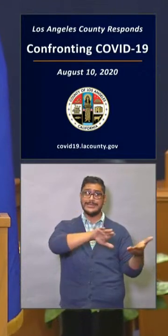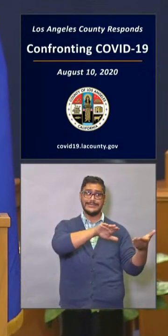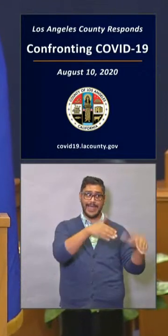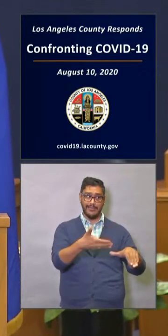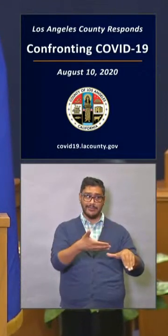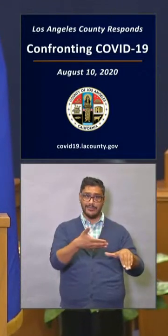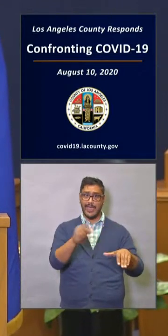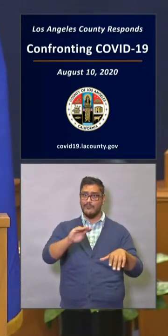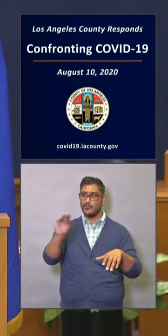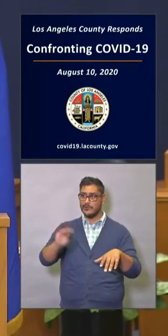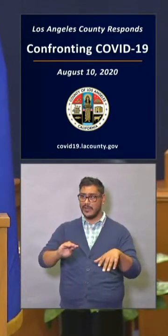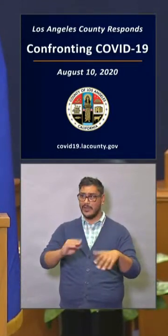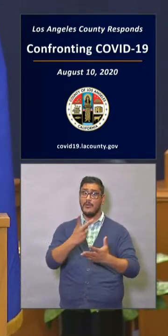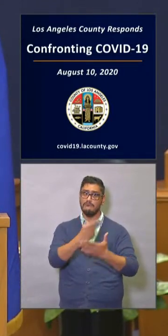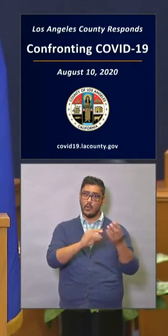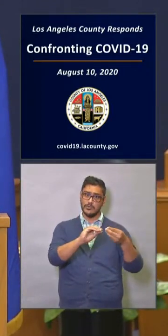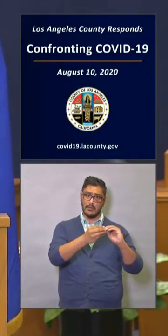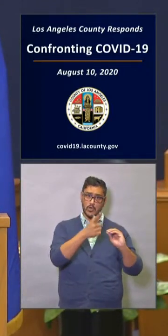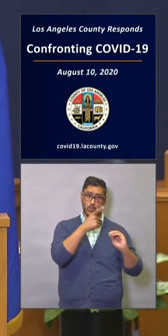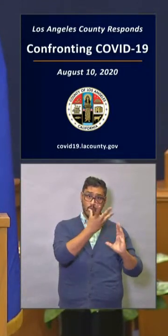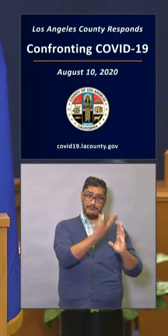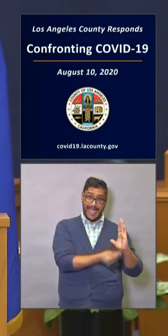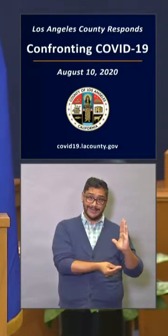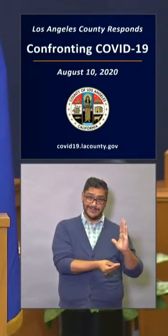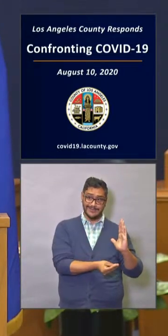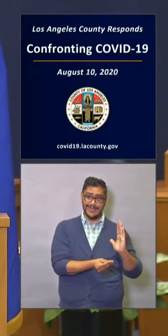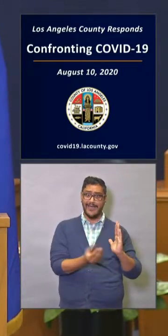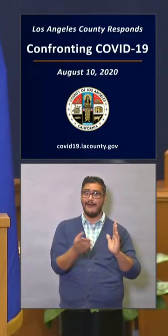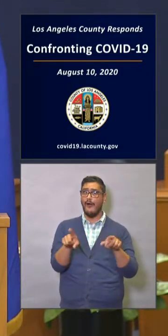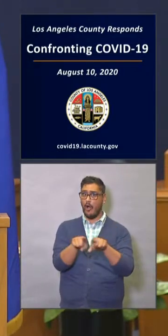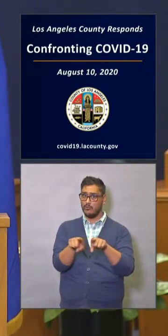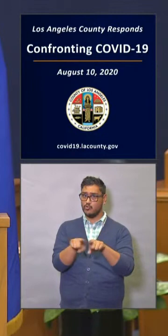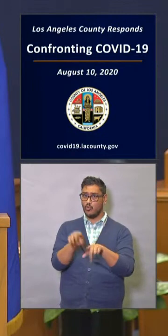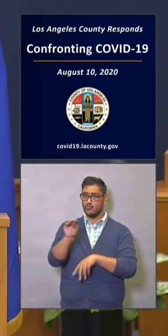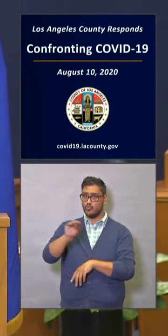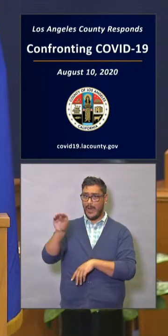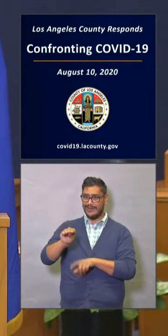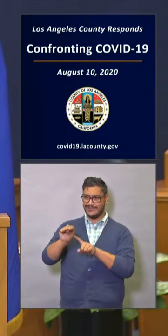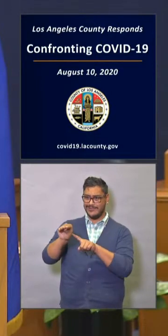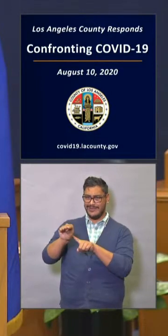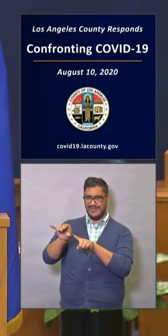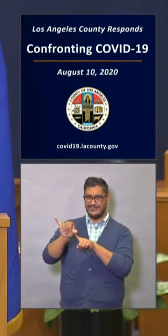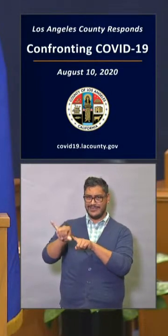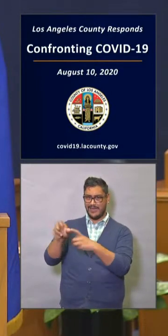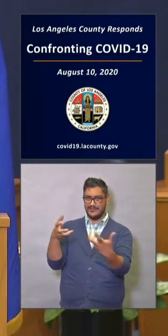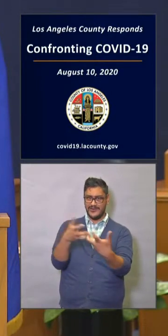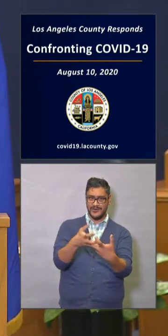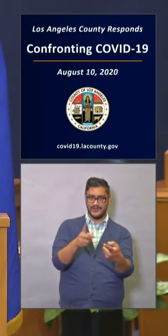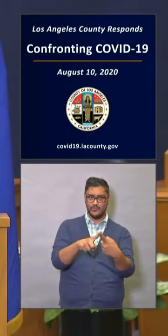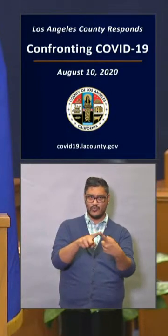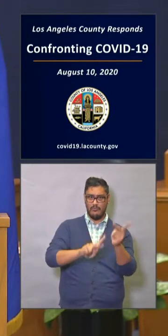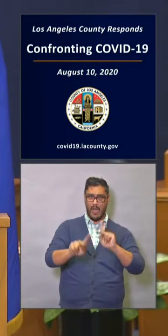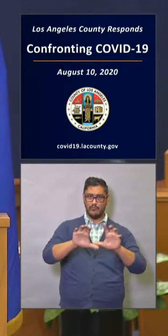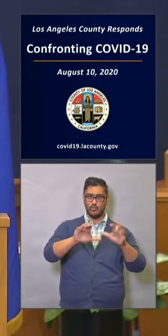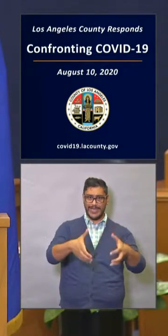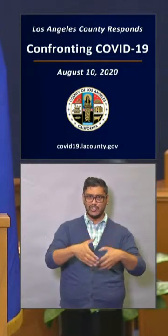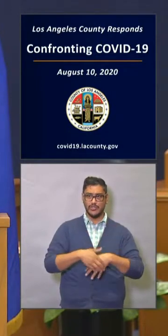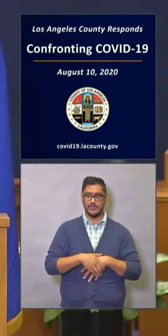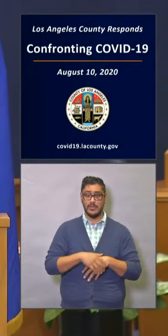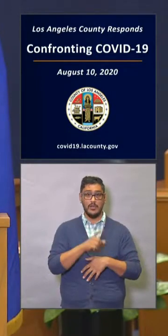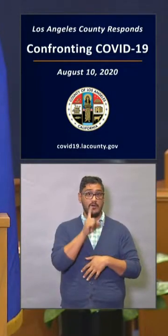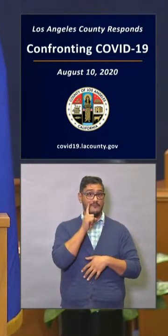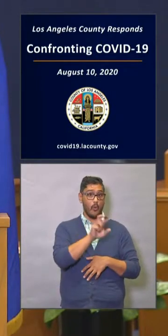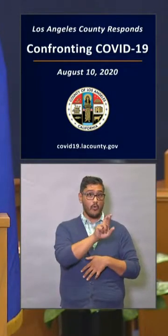both numbers of people who have passed away. We also report the rate, which is adjusted by population. By race